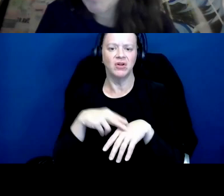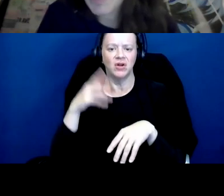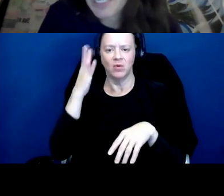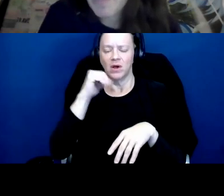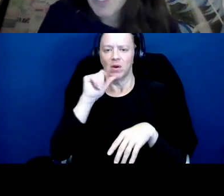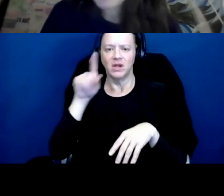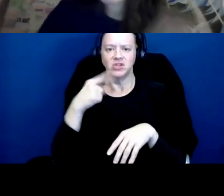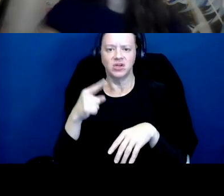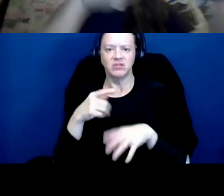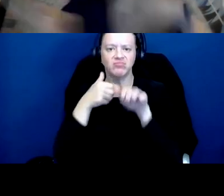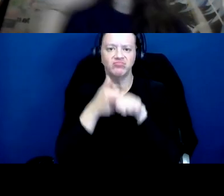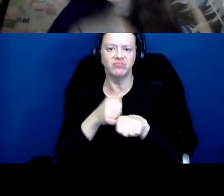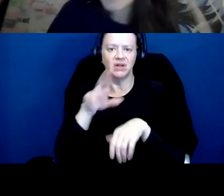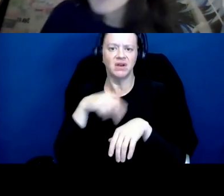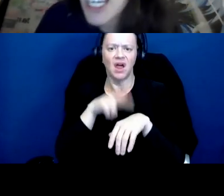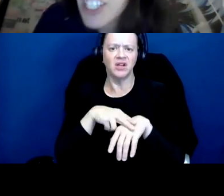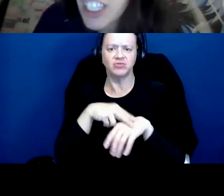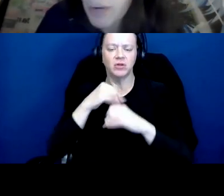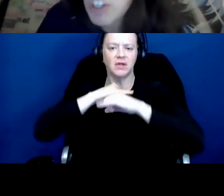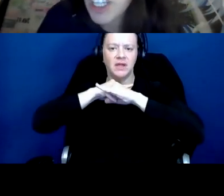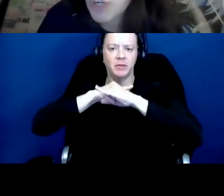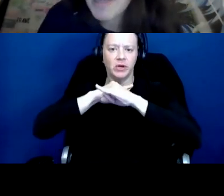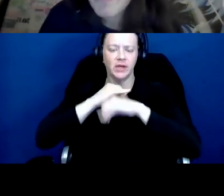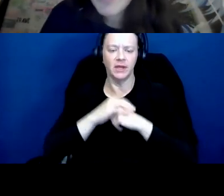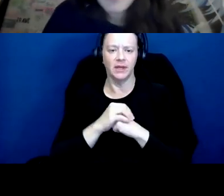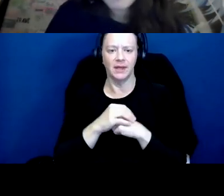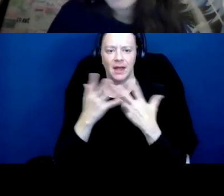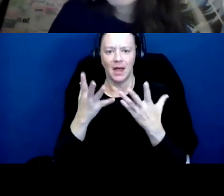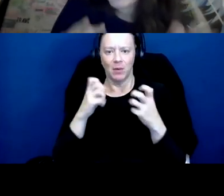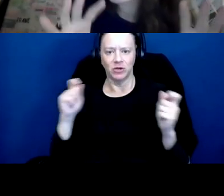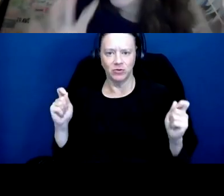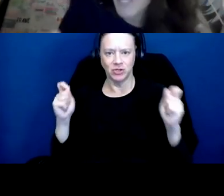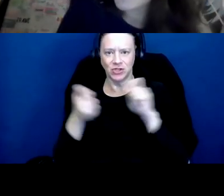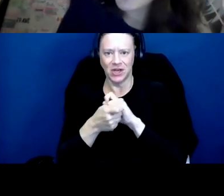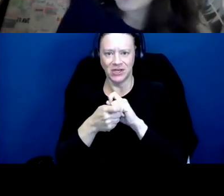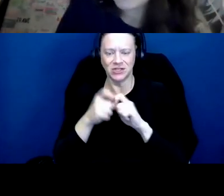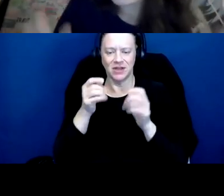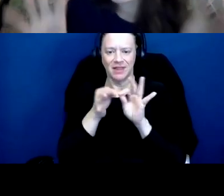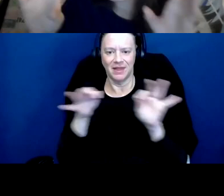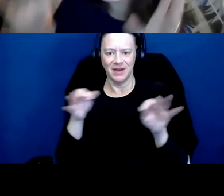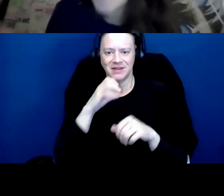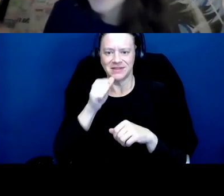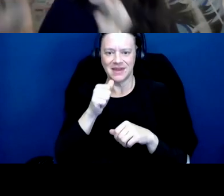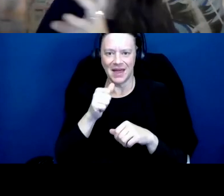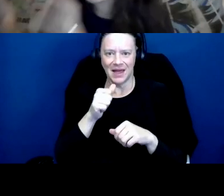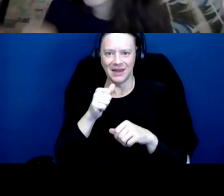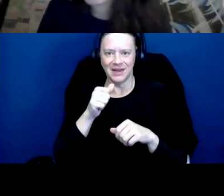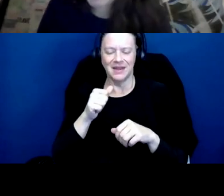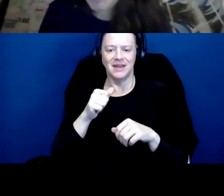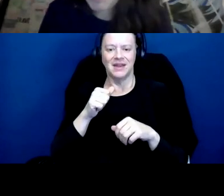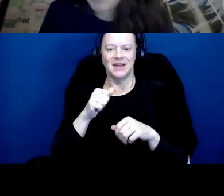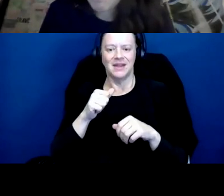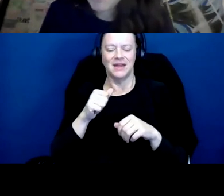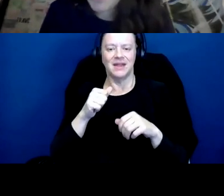natural immunity? So first of all, let me change the language a little bit. It's not natural, it's